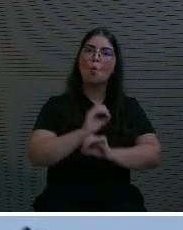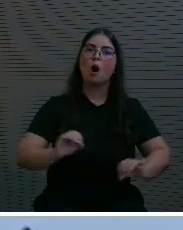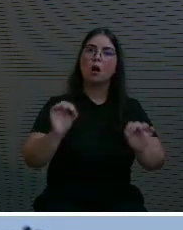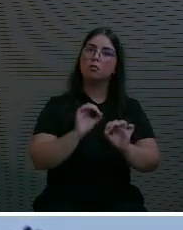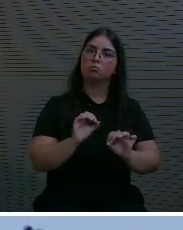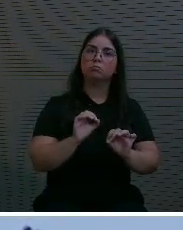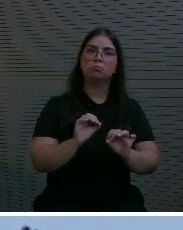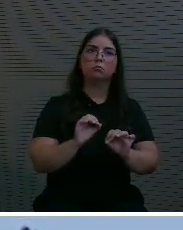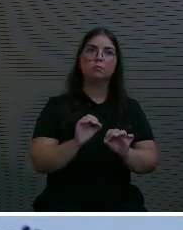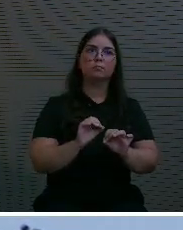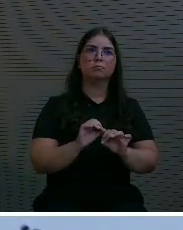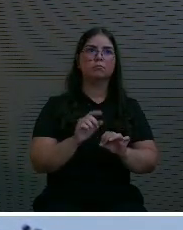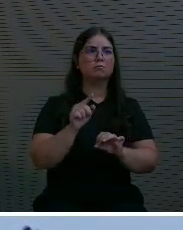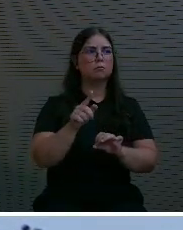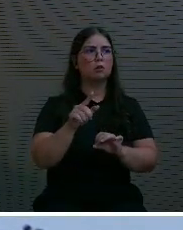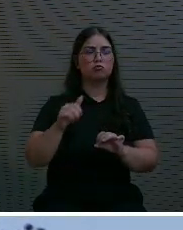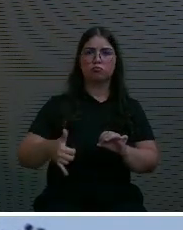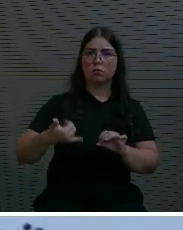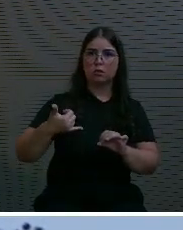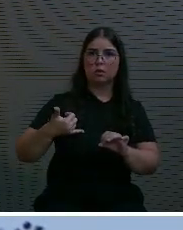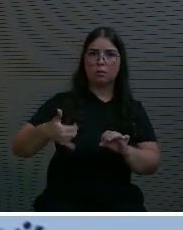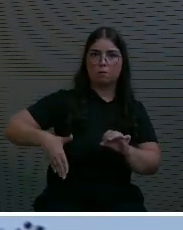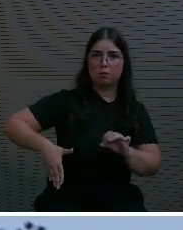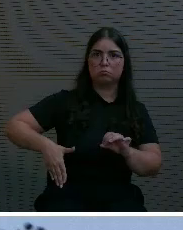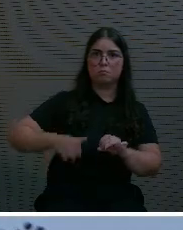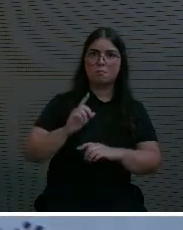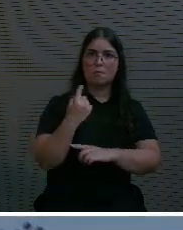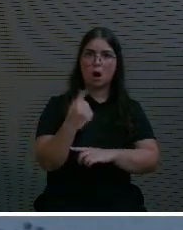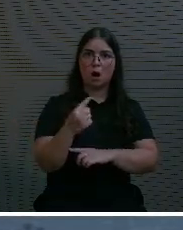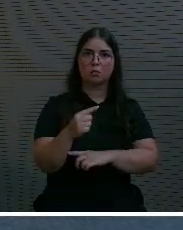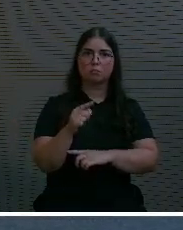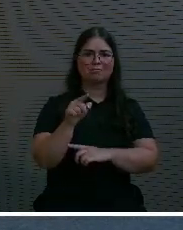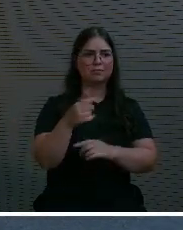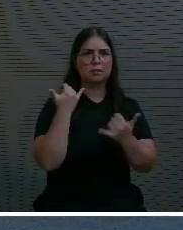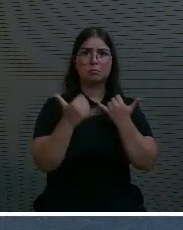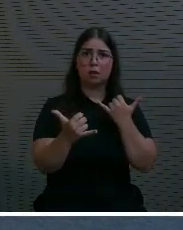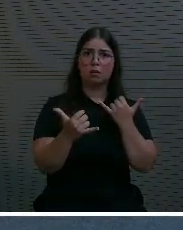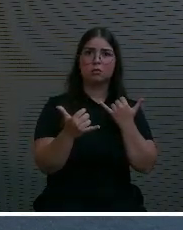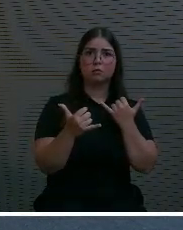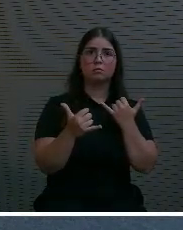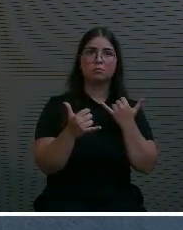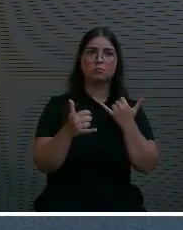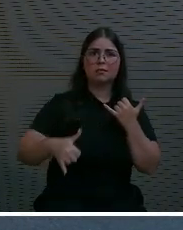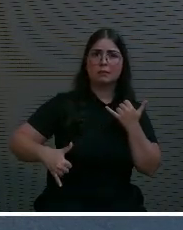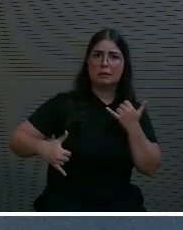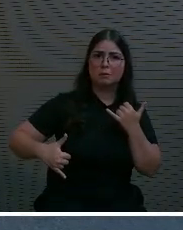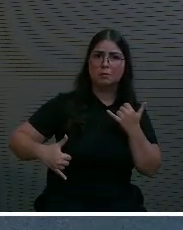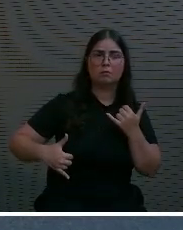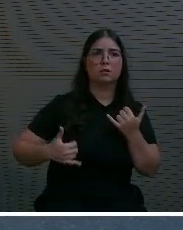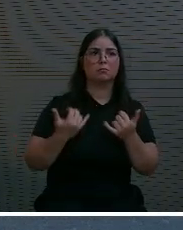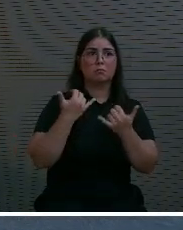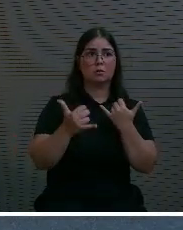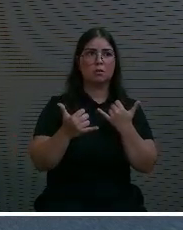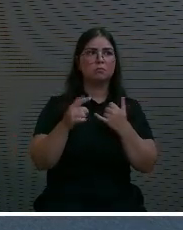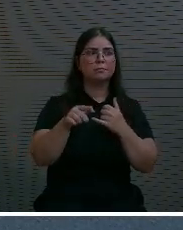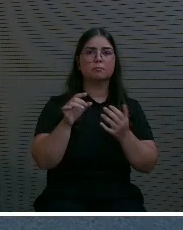in their pocket. Do you know how dangerous cell phones are? Why weren't these banned? They're not dangerous because